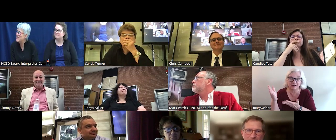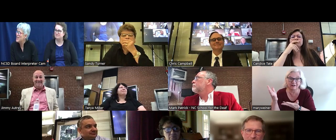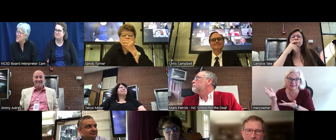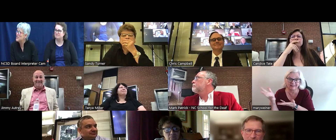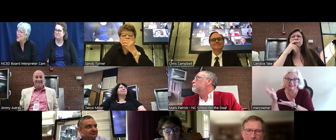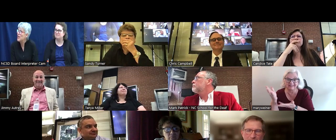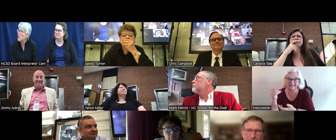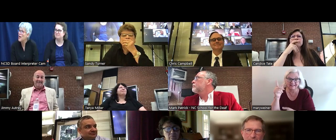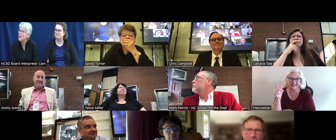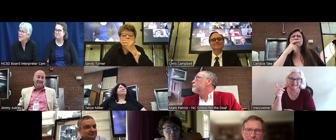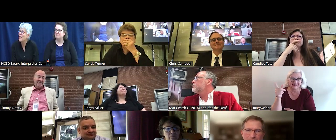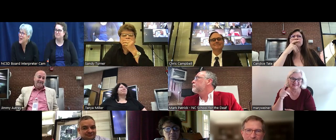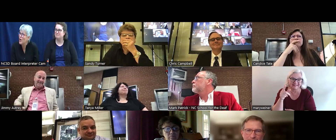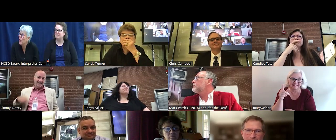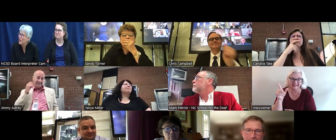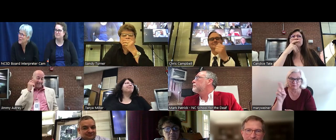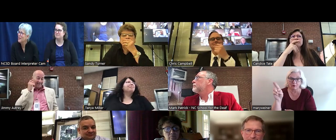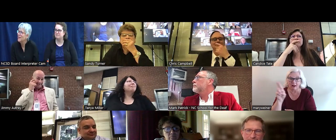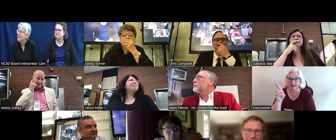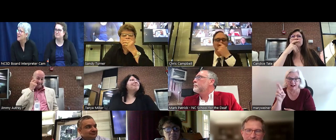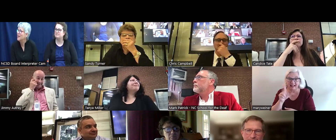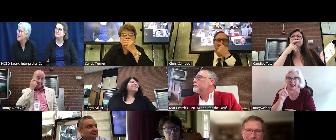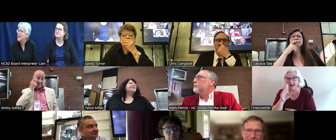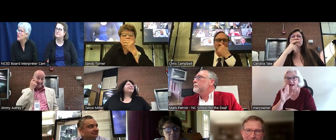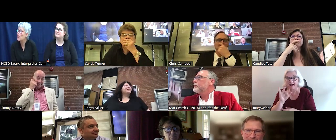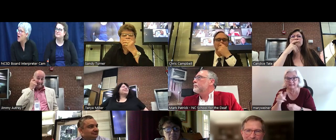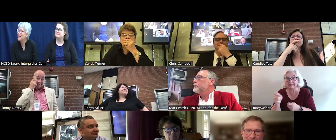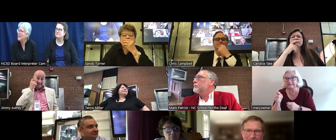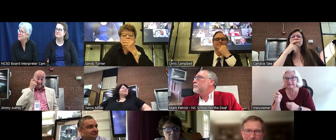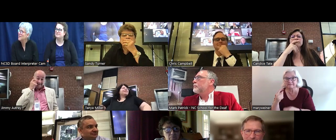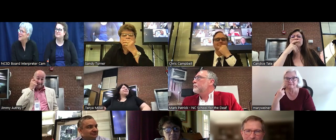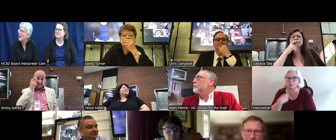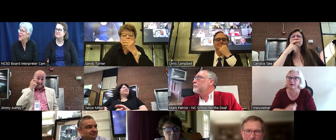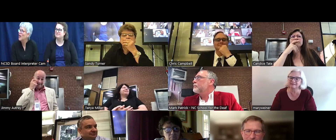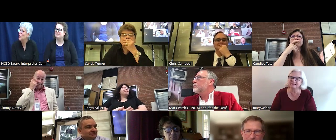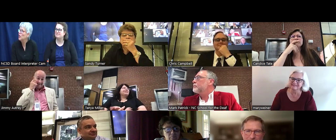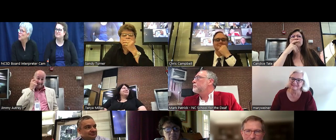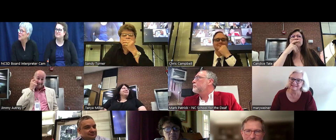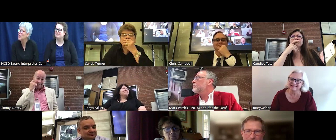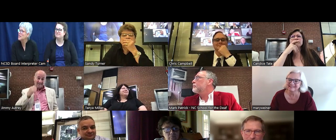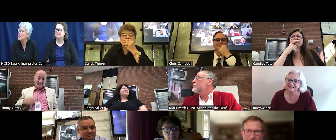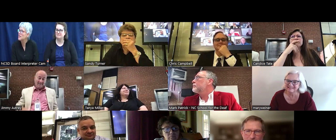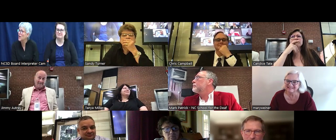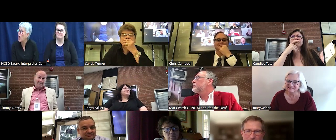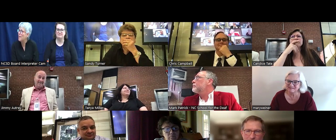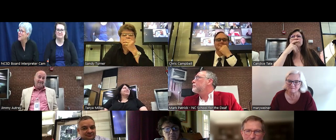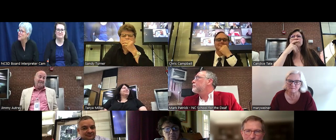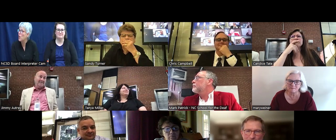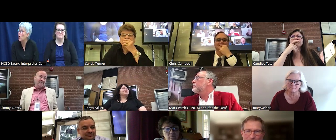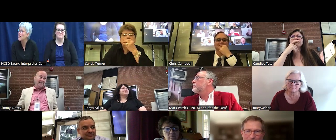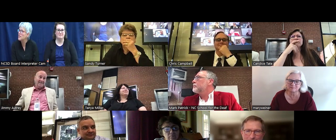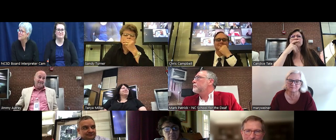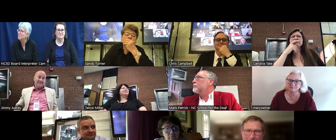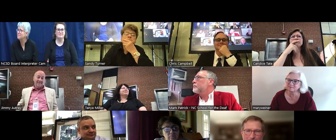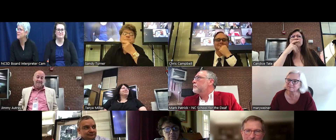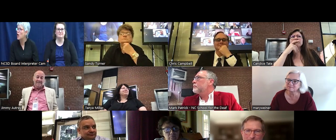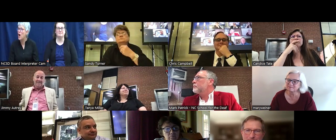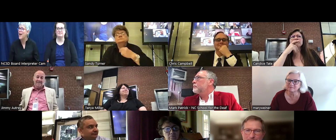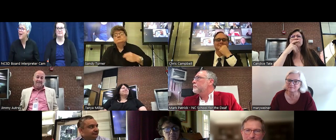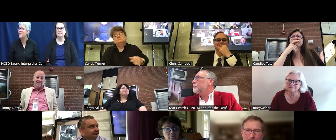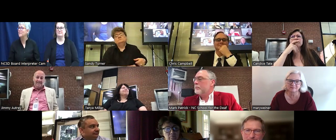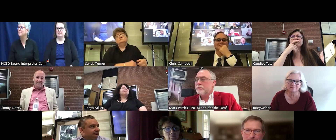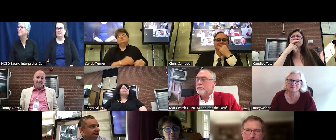Yeah, is there anyone there in Raleigh who is the lobbyist for us